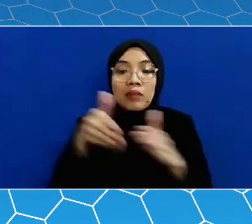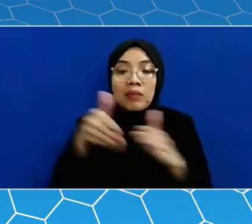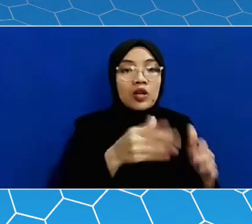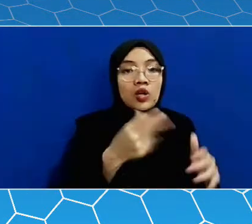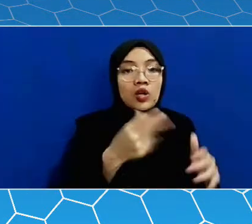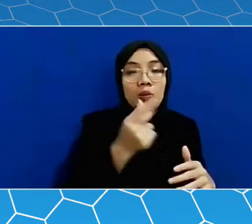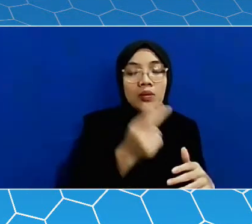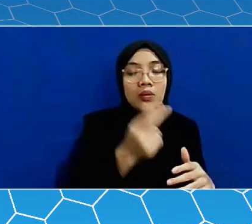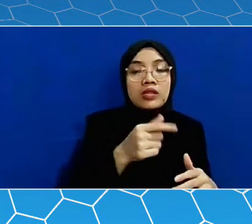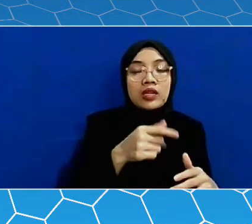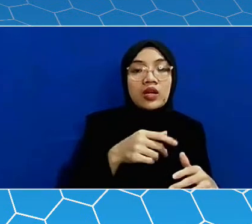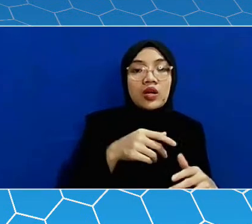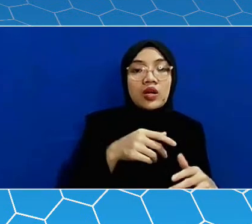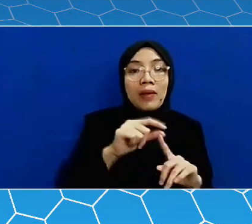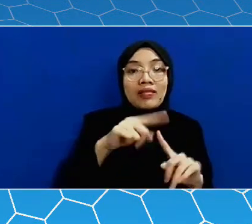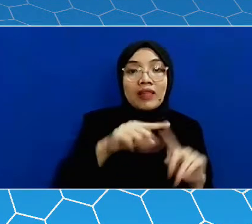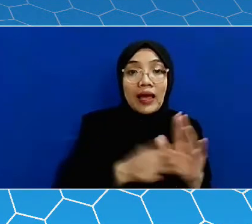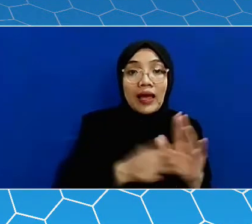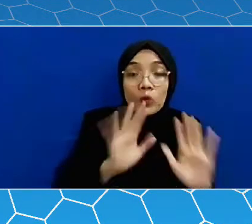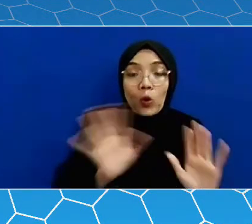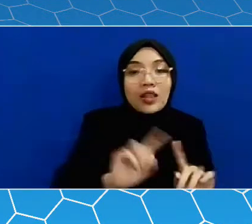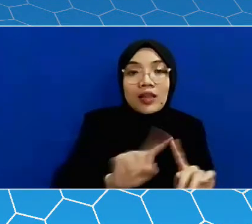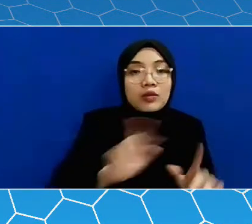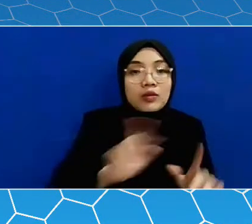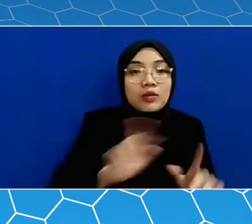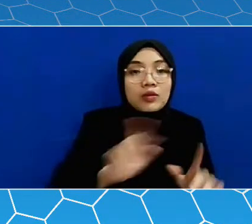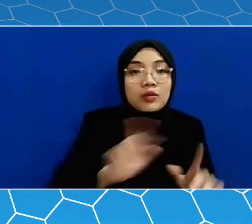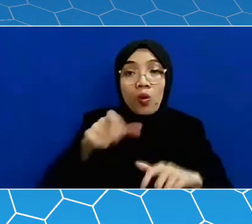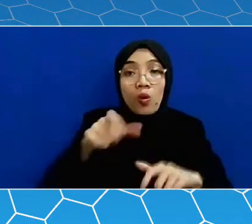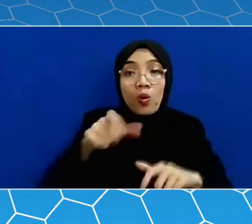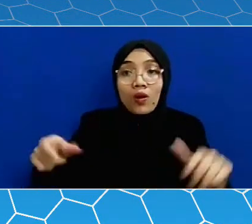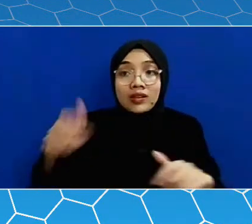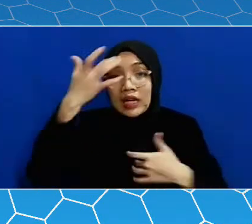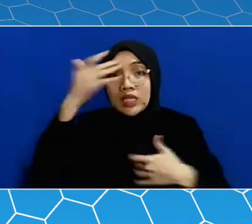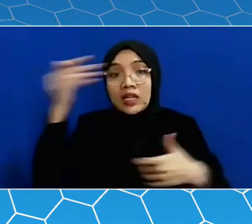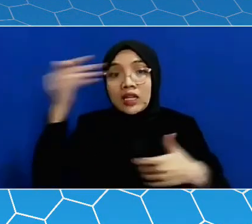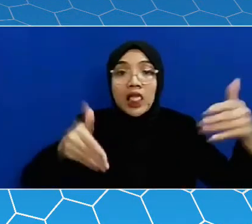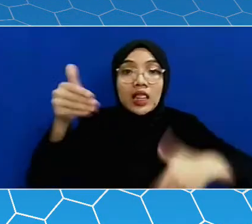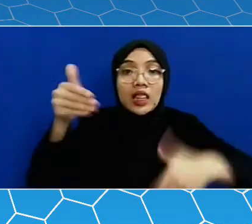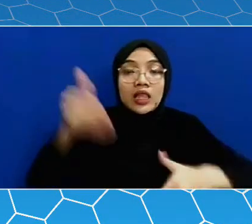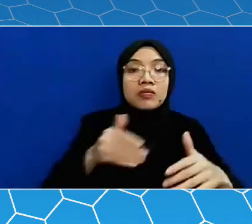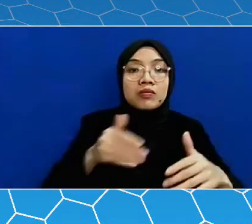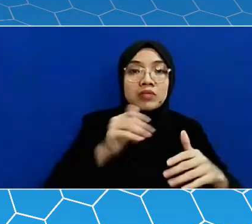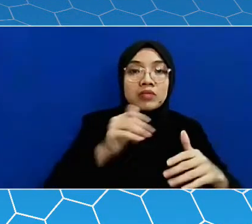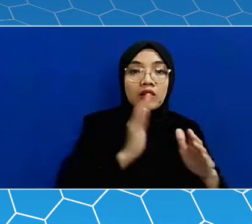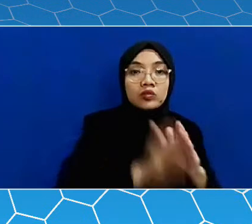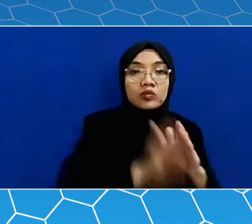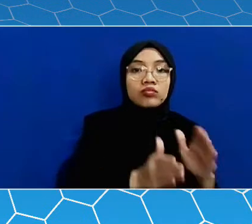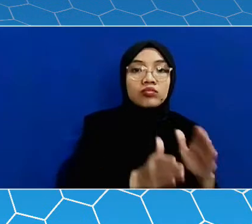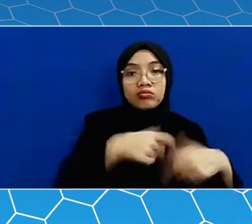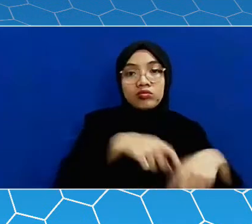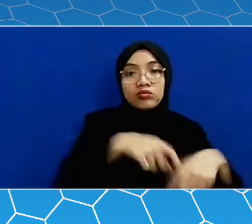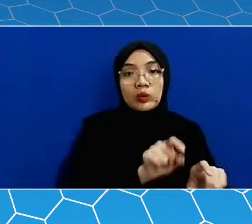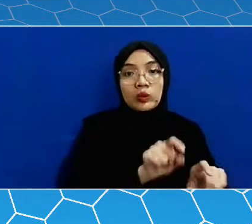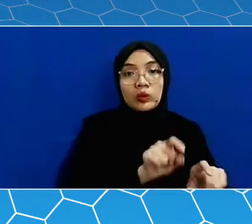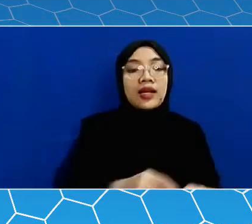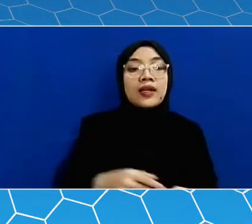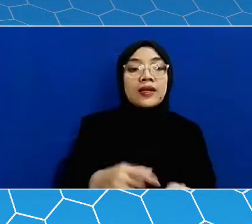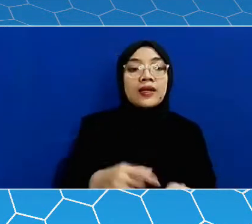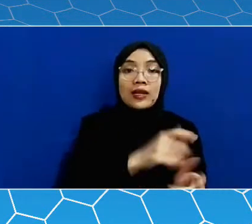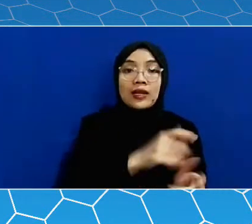who come into the hospital. Next slide, please. And next slide also shows about how in London we have used the